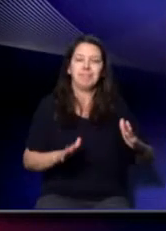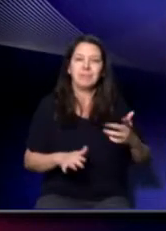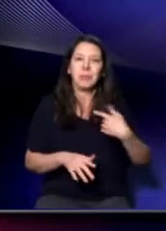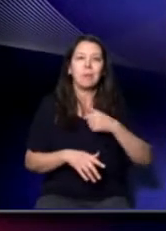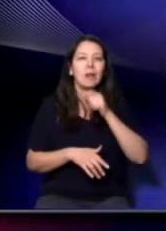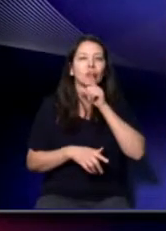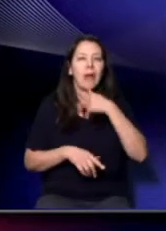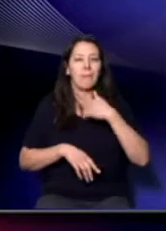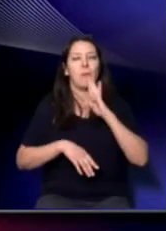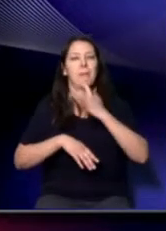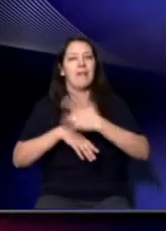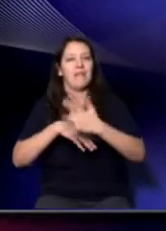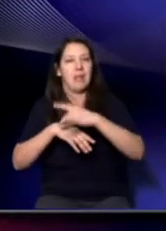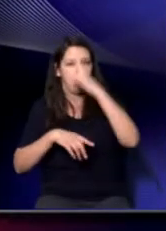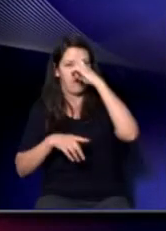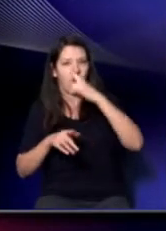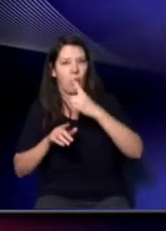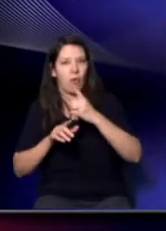Okay.